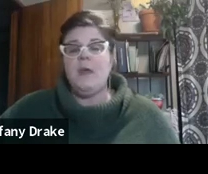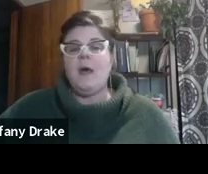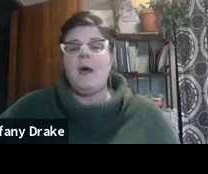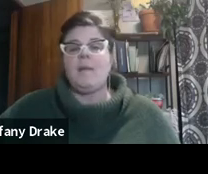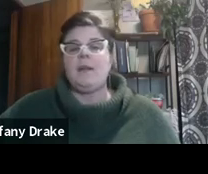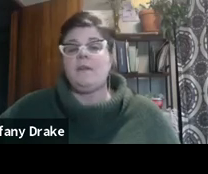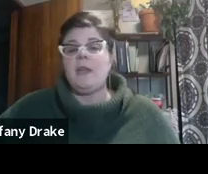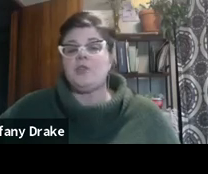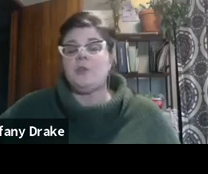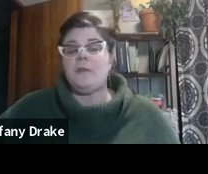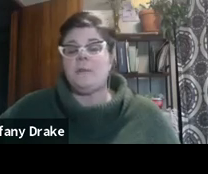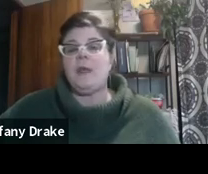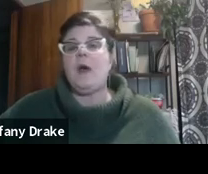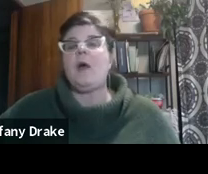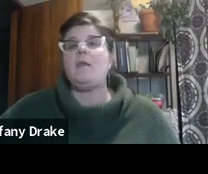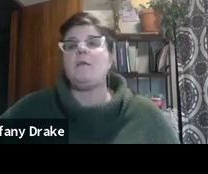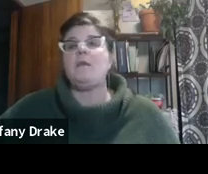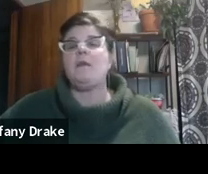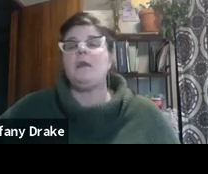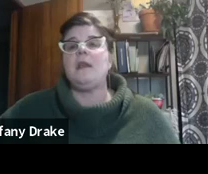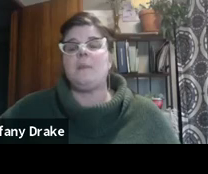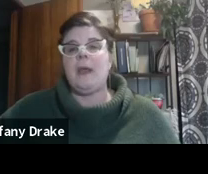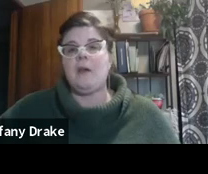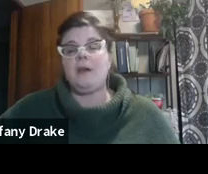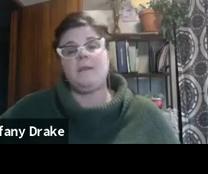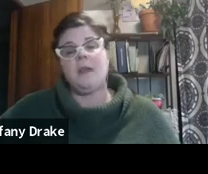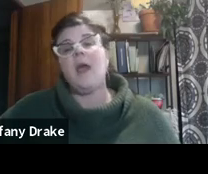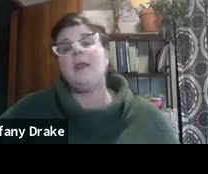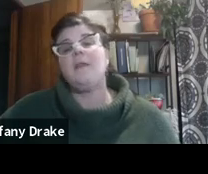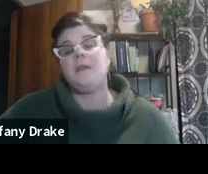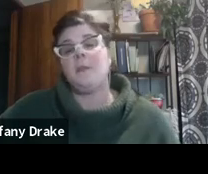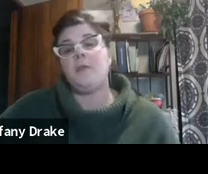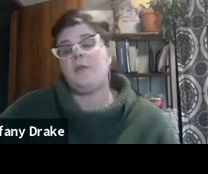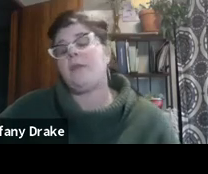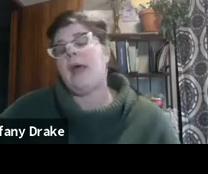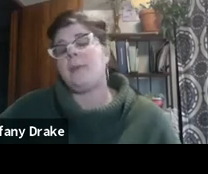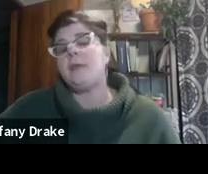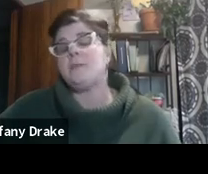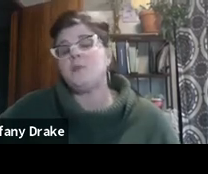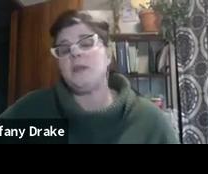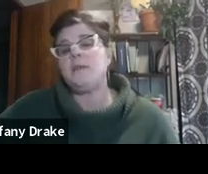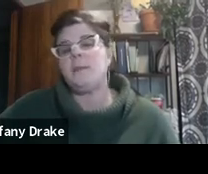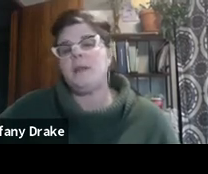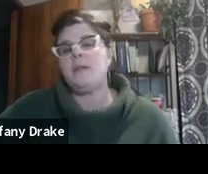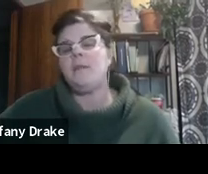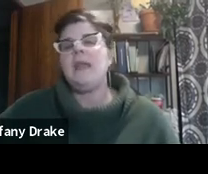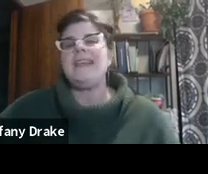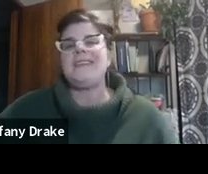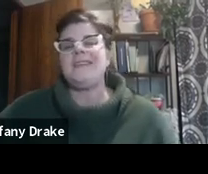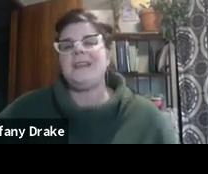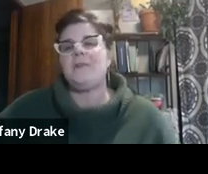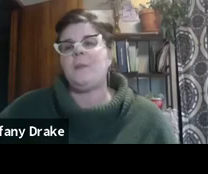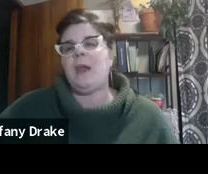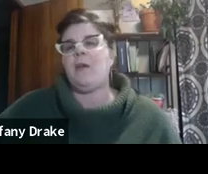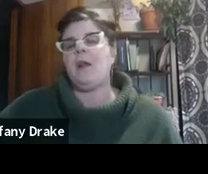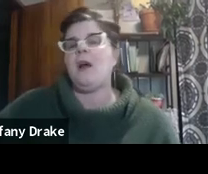dangerous. And it's dangerous because if a parent is denying that the abuse has happened between the siblings, it